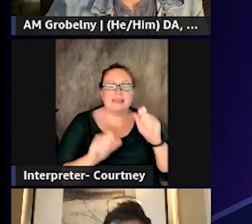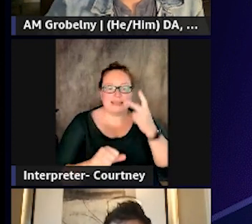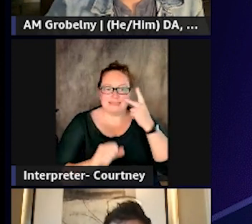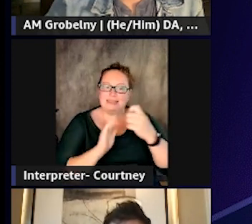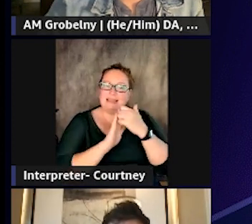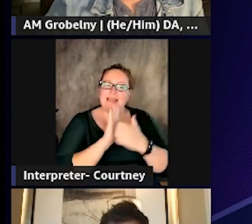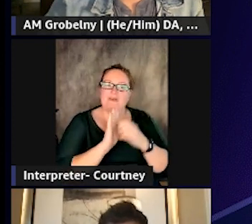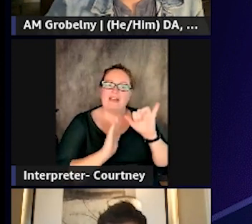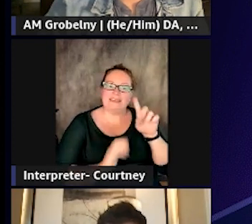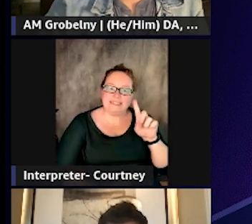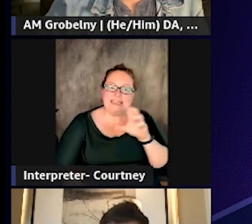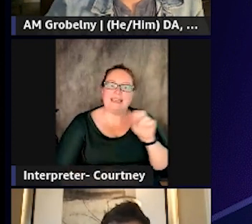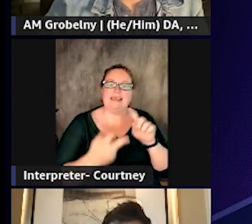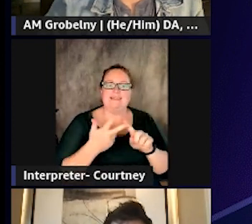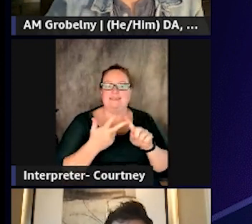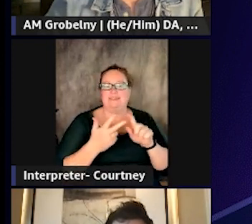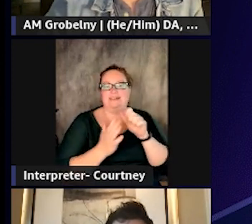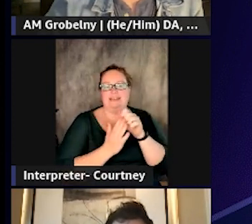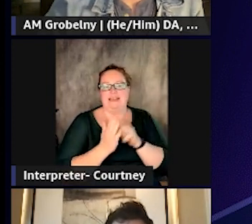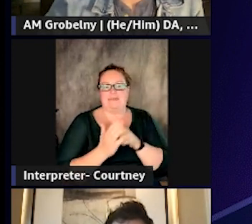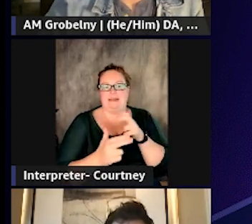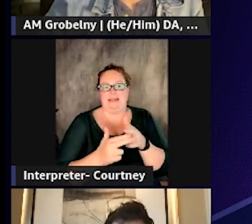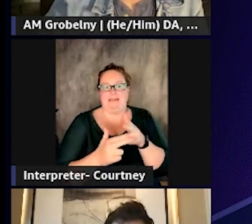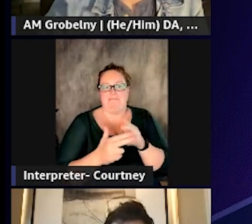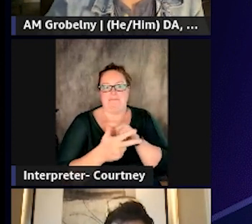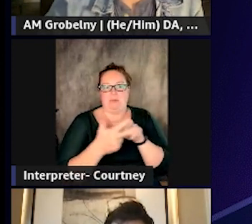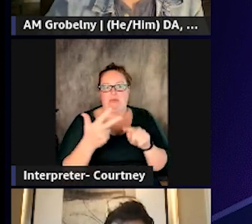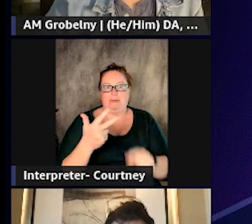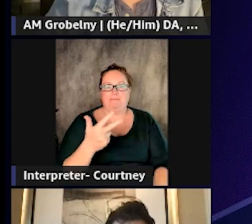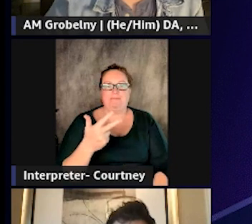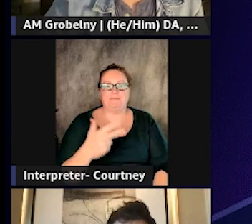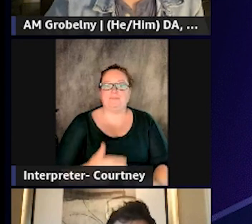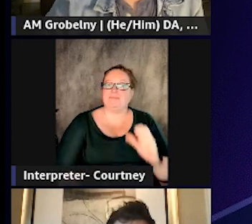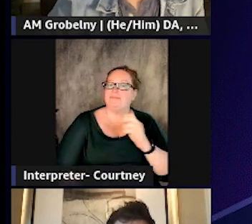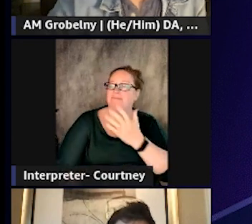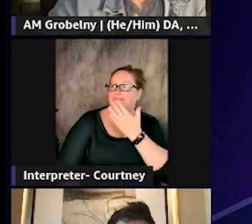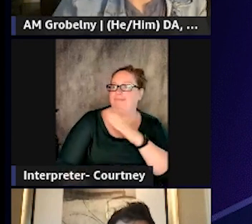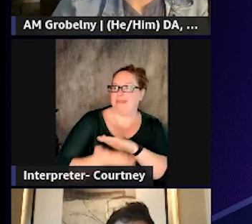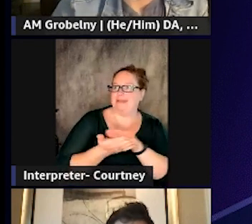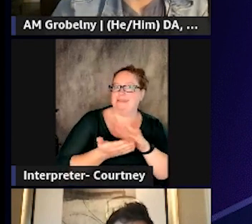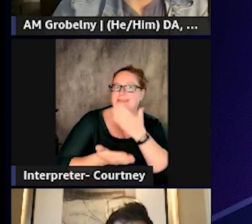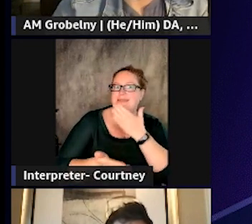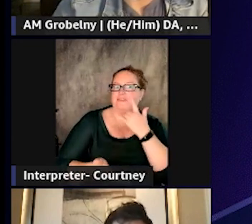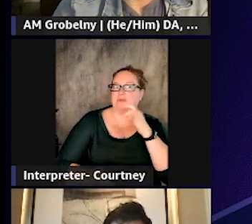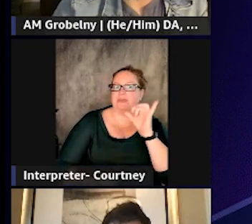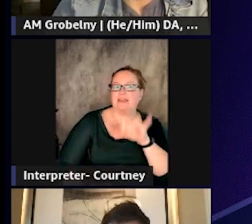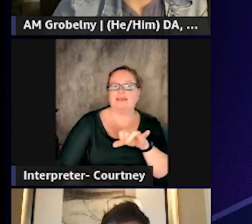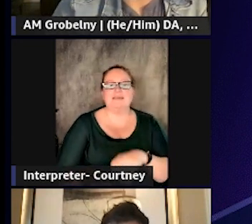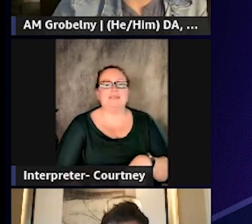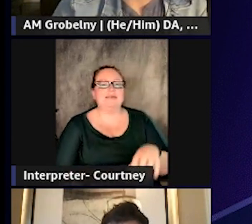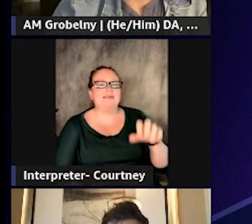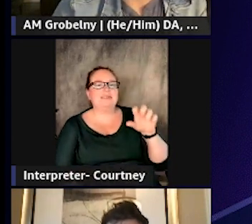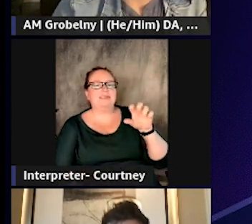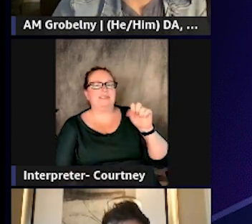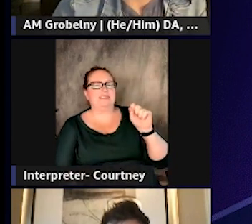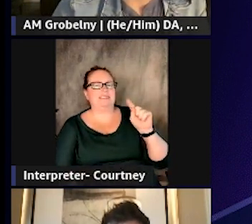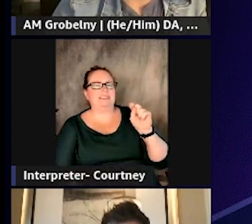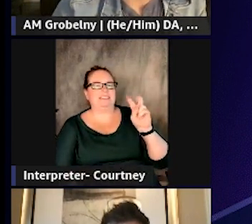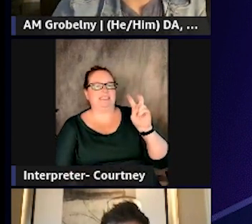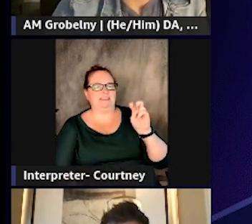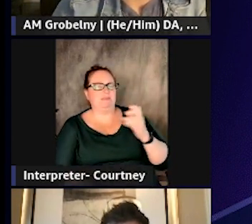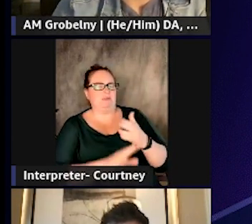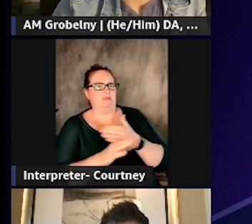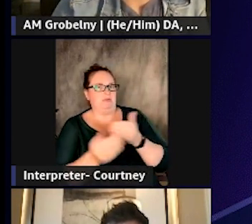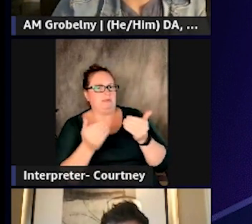the account name. Nice. Thanks for that, Jared. If I'd not, just before we move on again, if we'd chosen to use a different